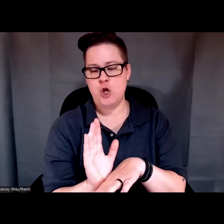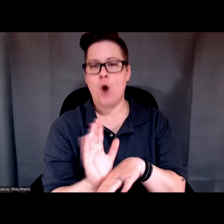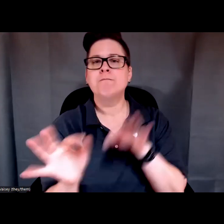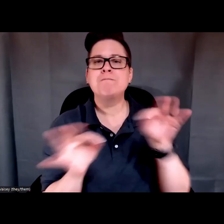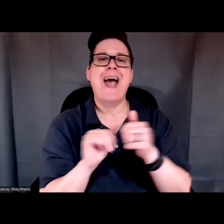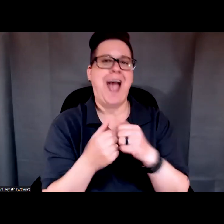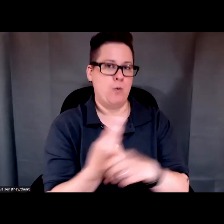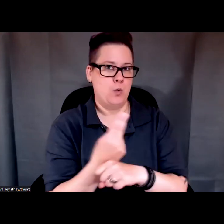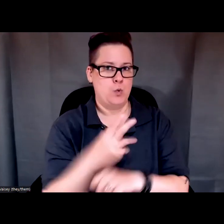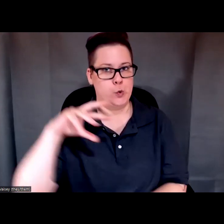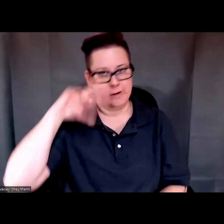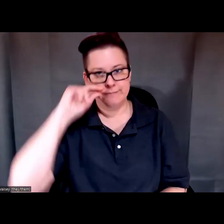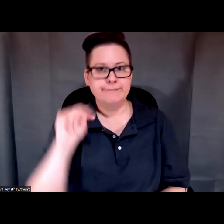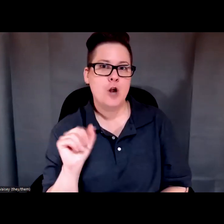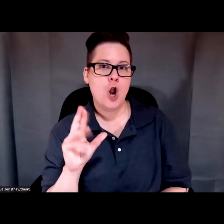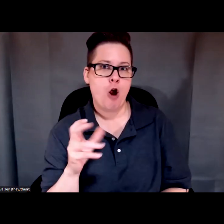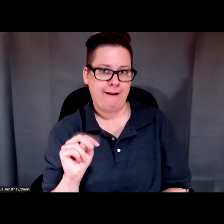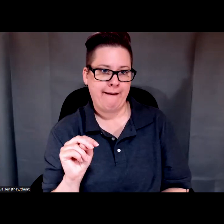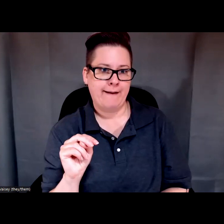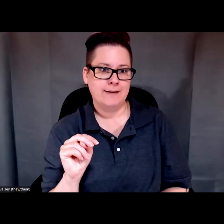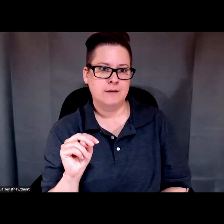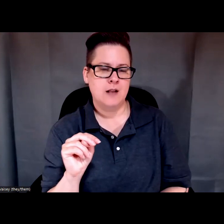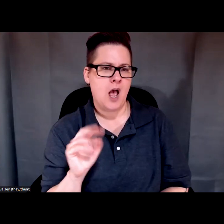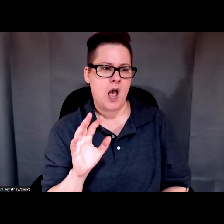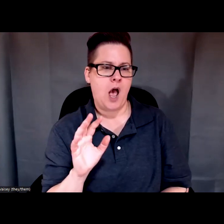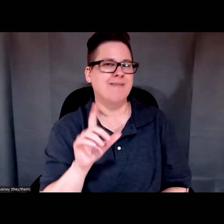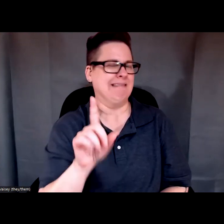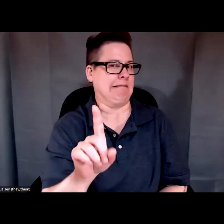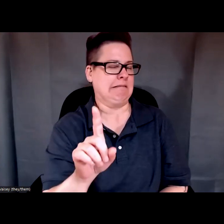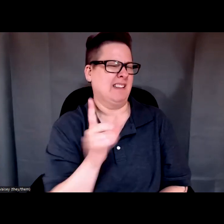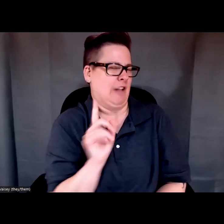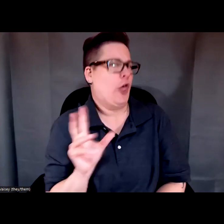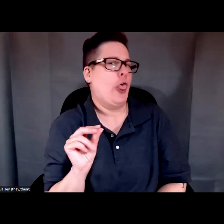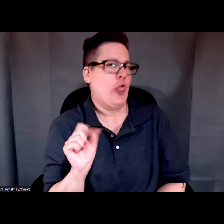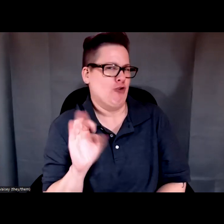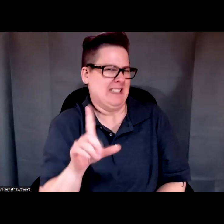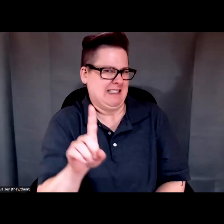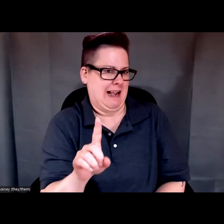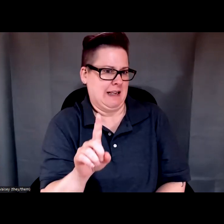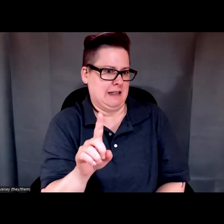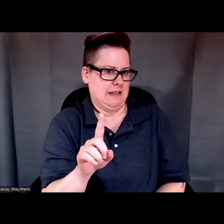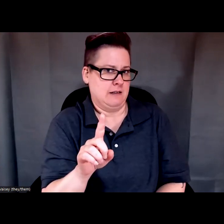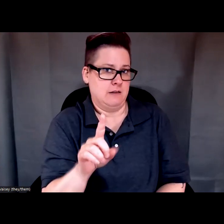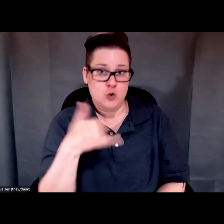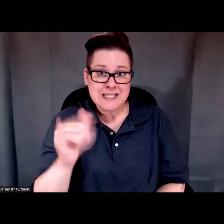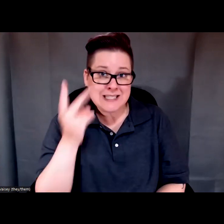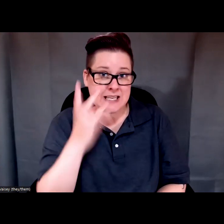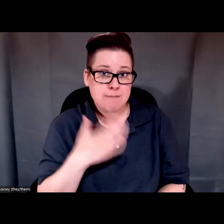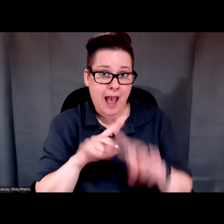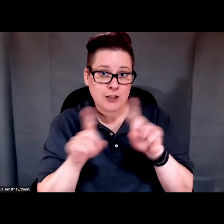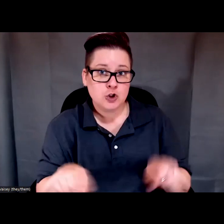use the Narcan. Except give me 30 seconds. Okay. Am I still sharing my screen?